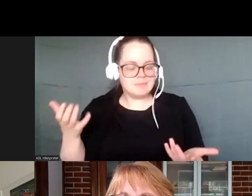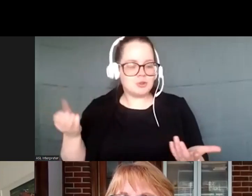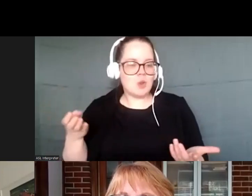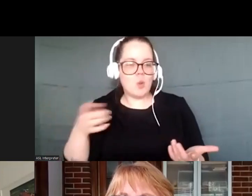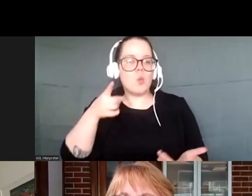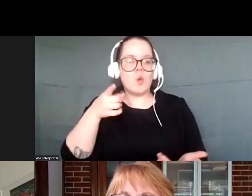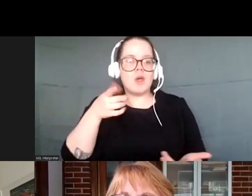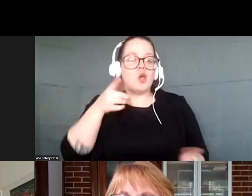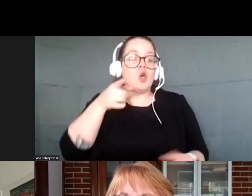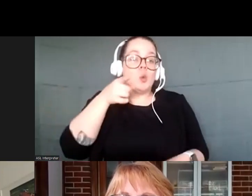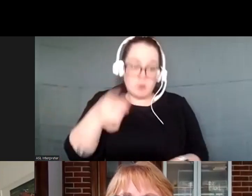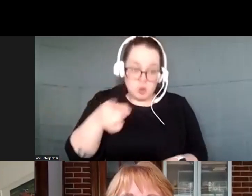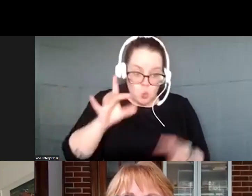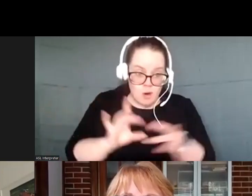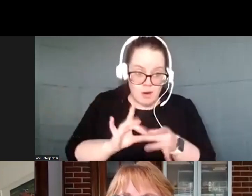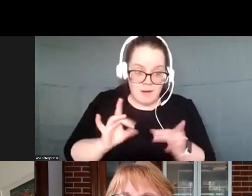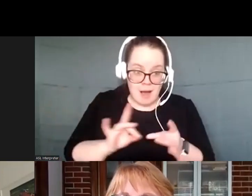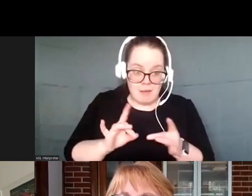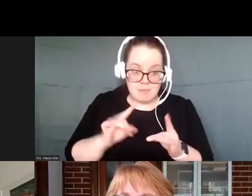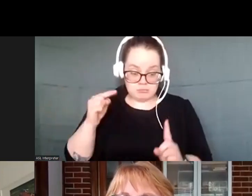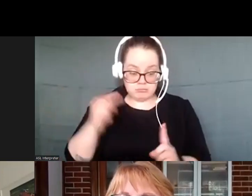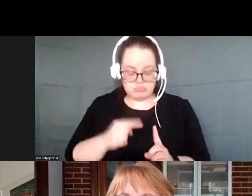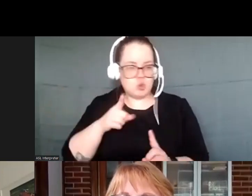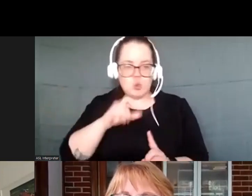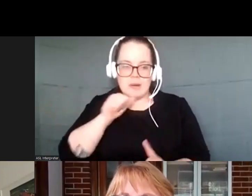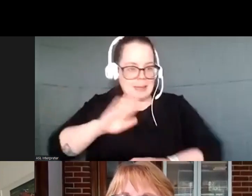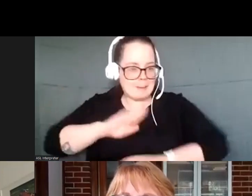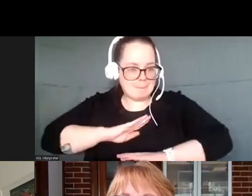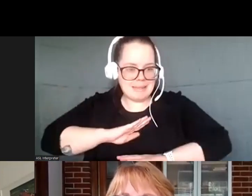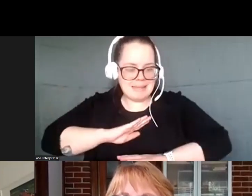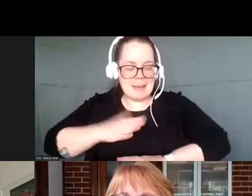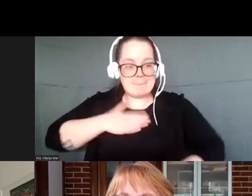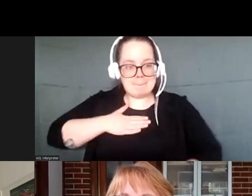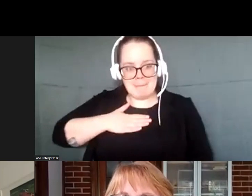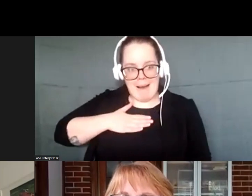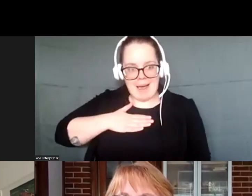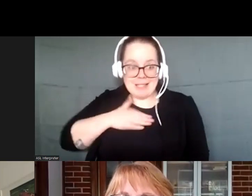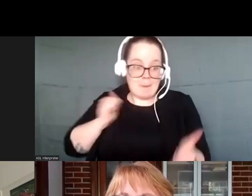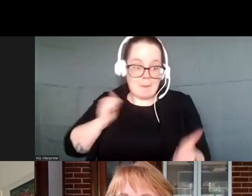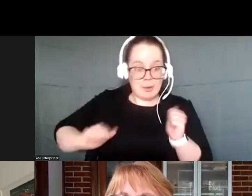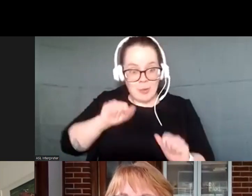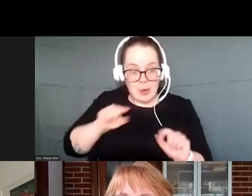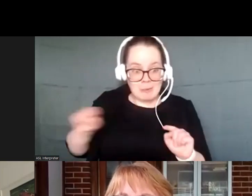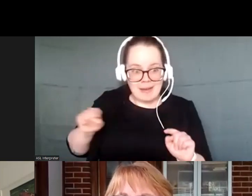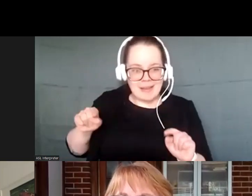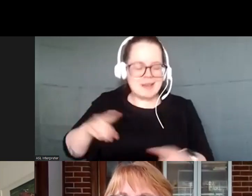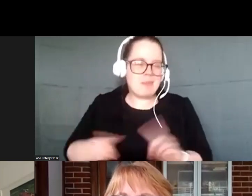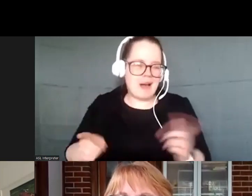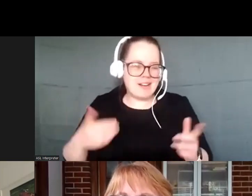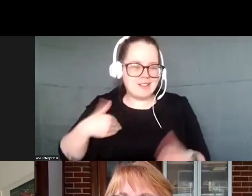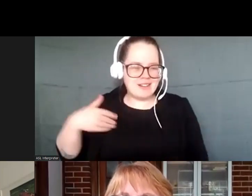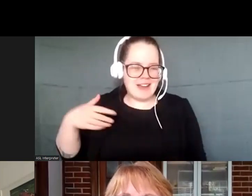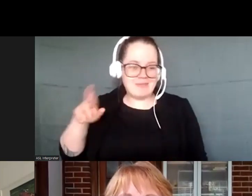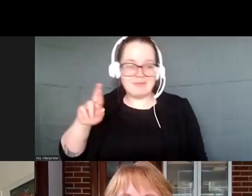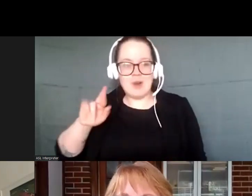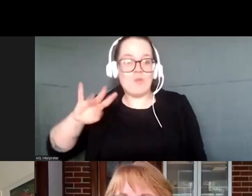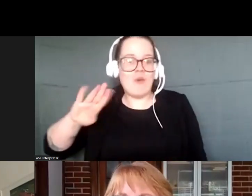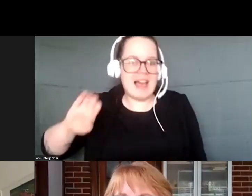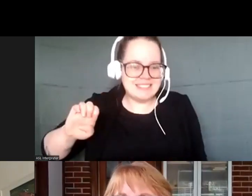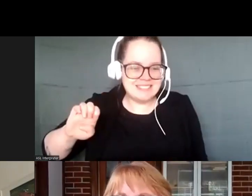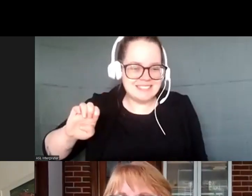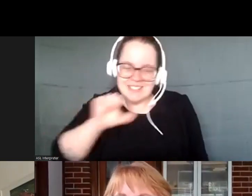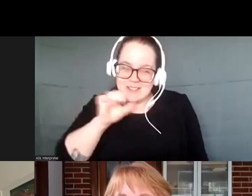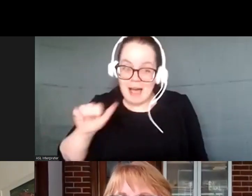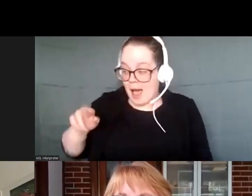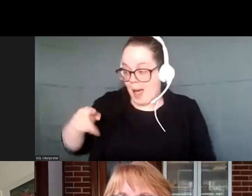my performing. You wouldn't meet, but you'd have rice. You wouldn't have price, but you'd have rice. Well, so So,